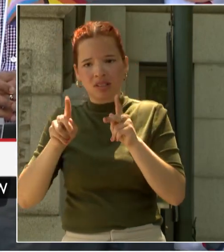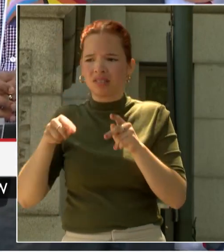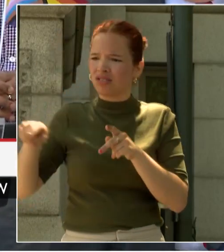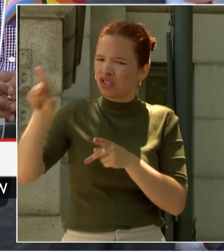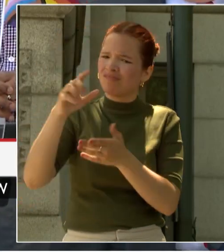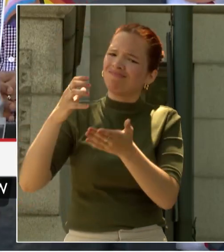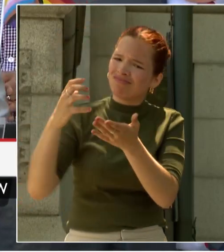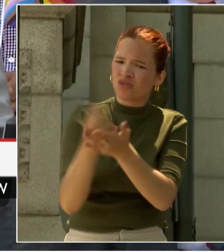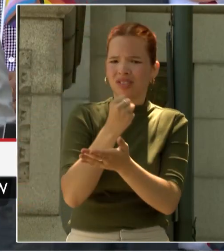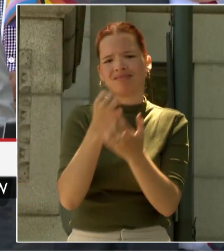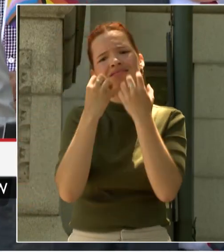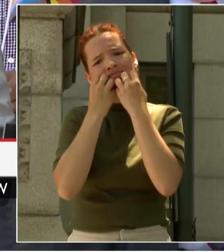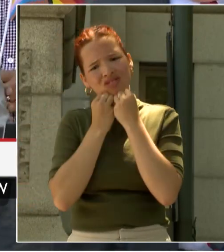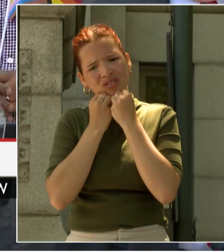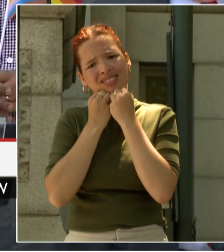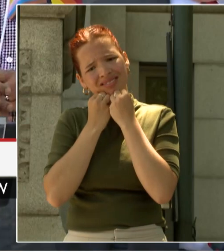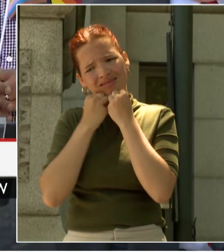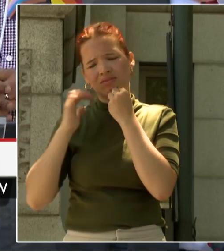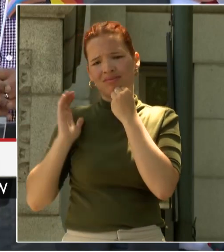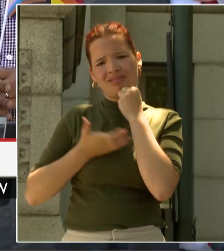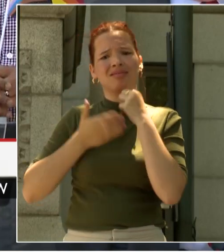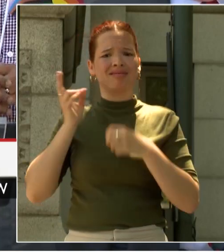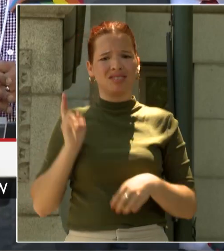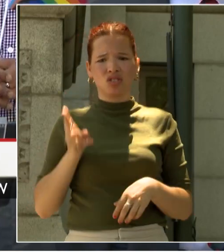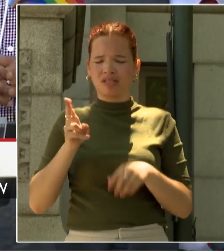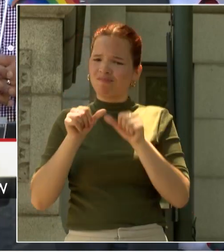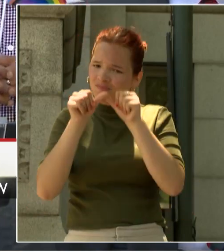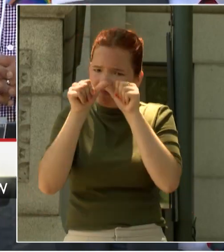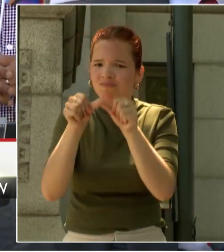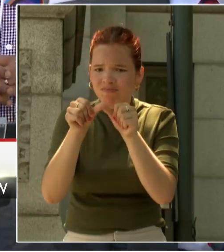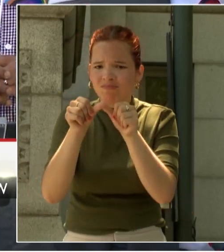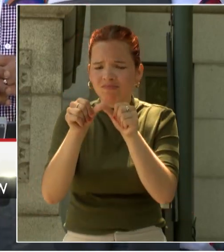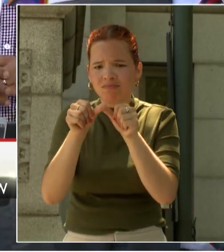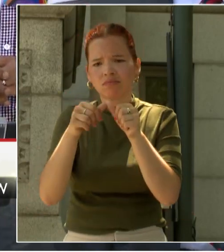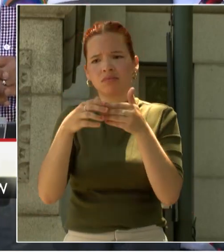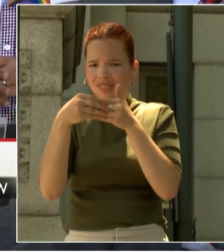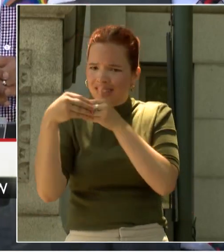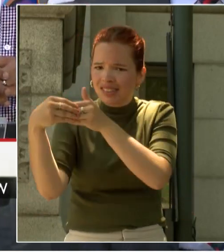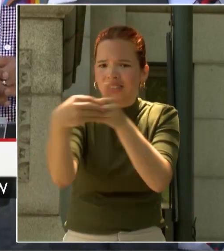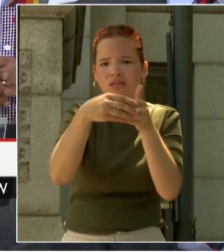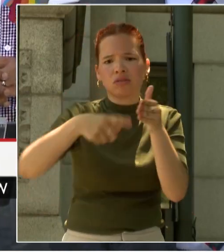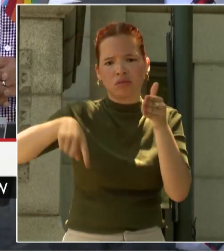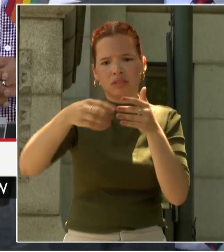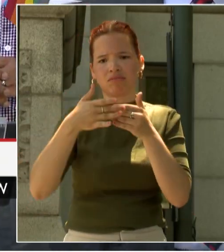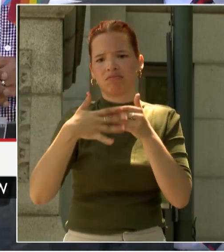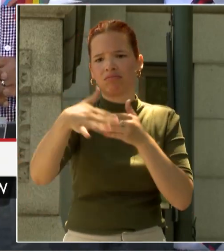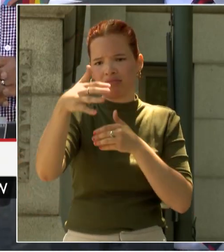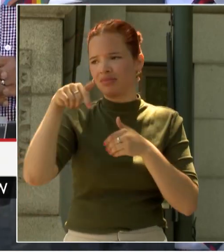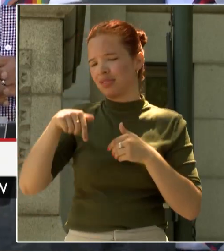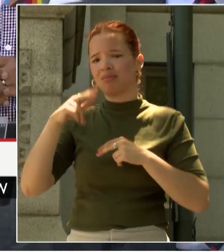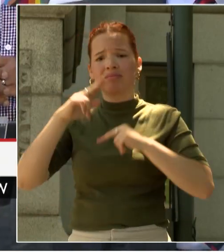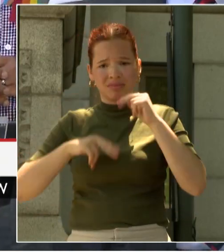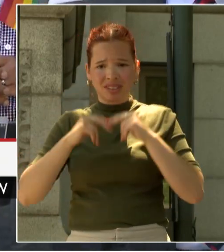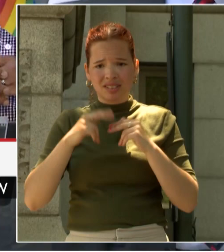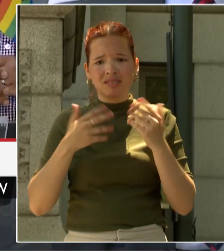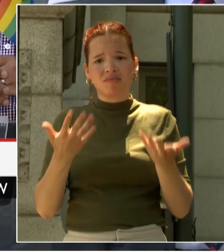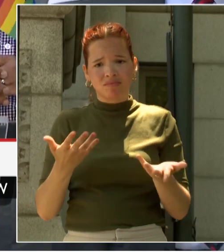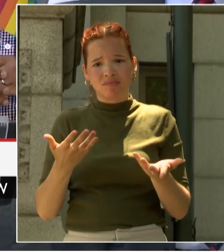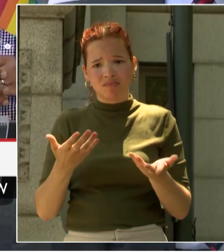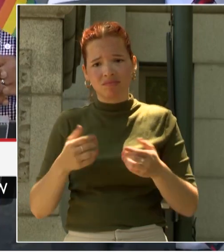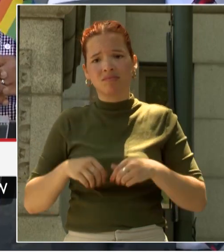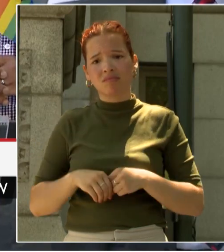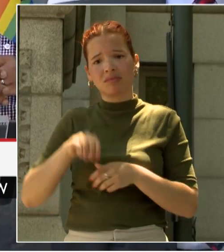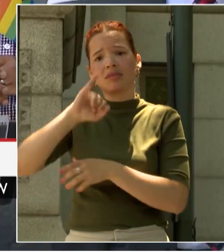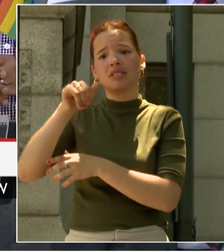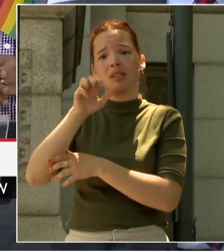in doing so, we will continue to lead the way in building the future we want to see. As James Baldwin famously wrote, history is not the